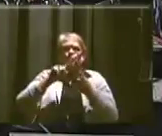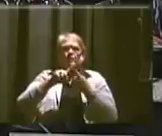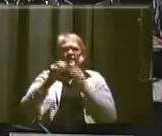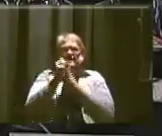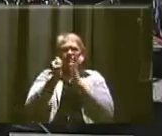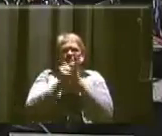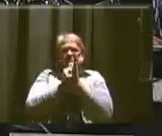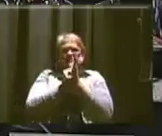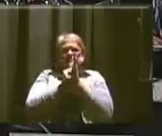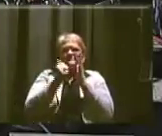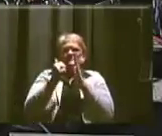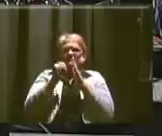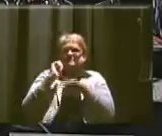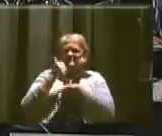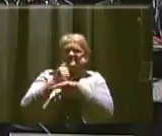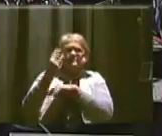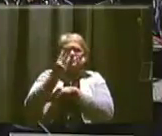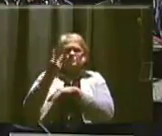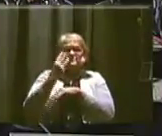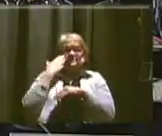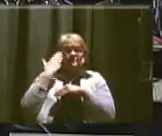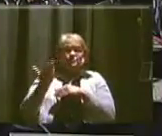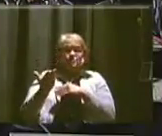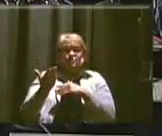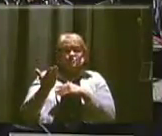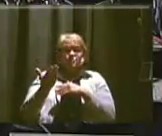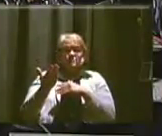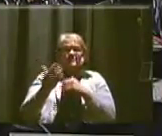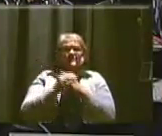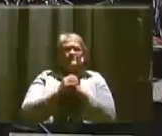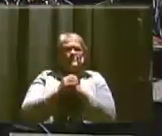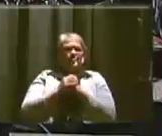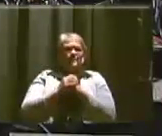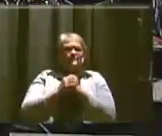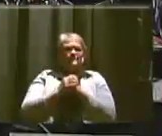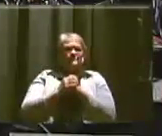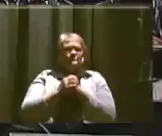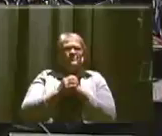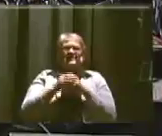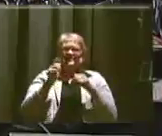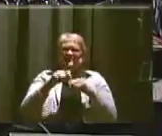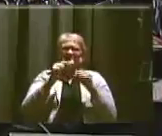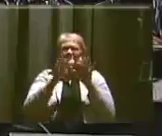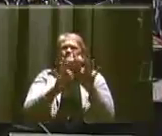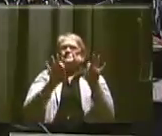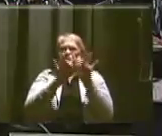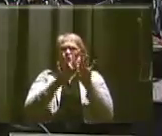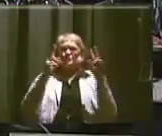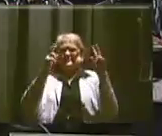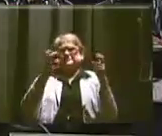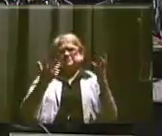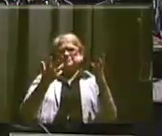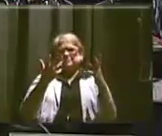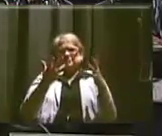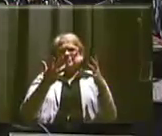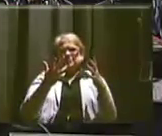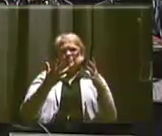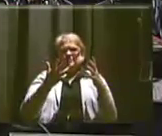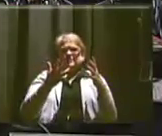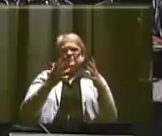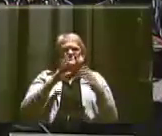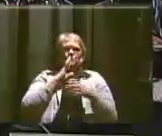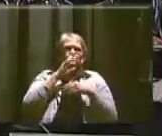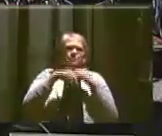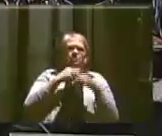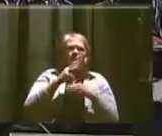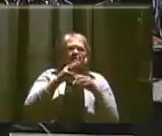comes out on Wednesdays, and also I don't want to set precedent on fairly large issues that we talk about it in work